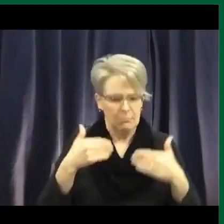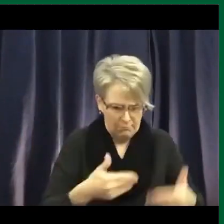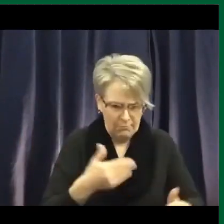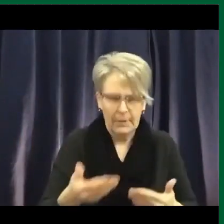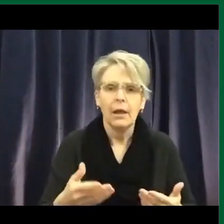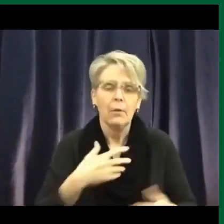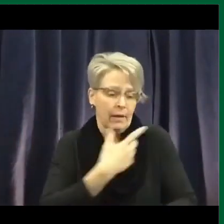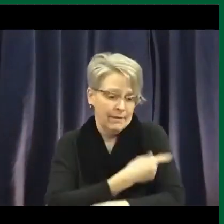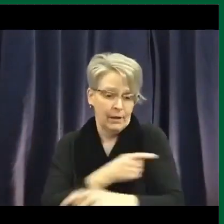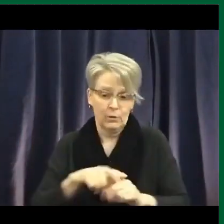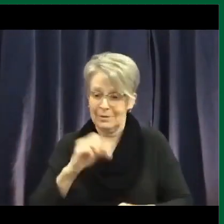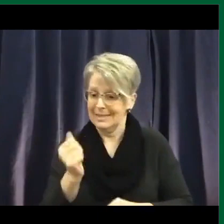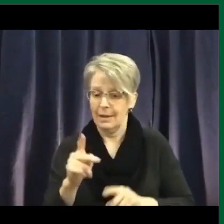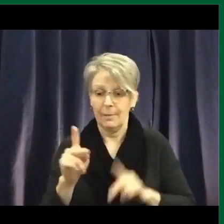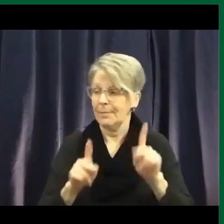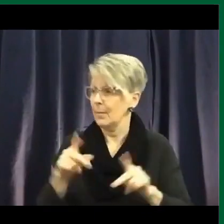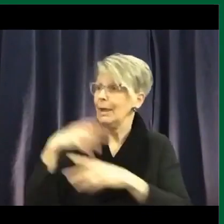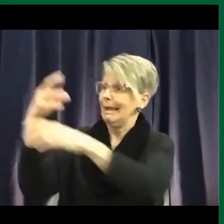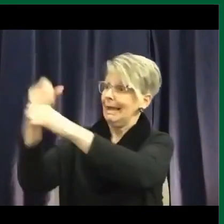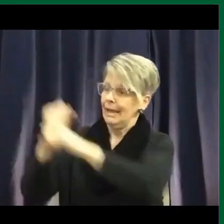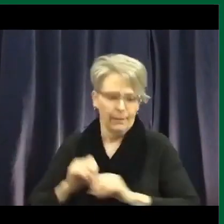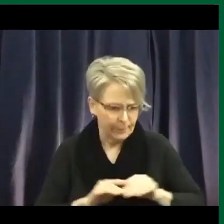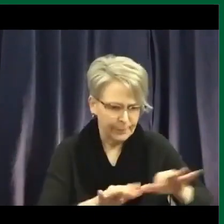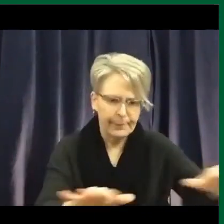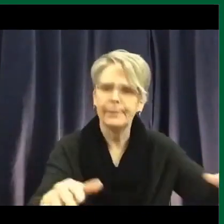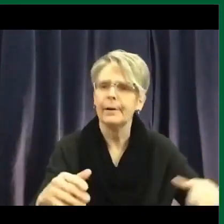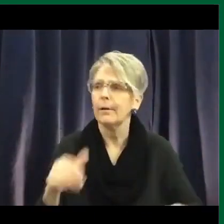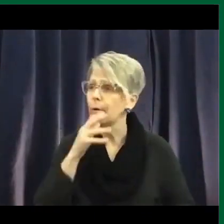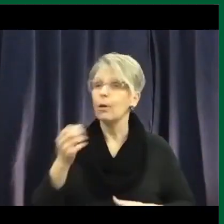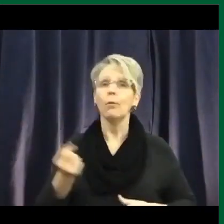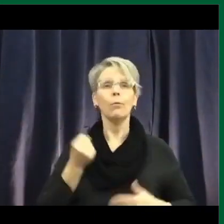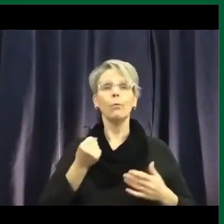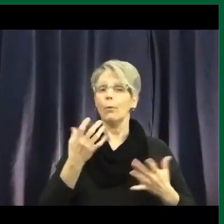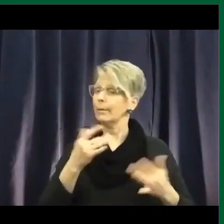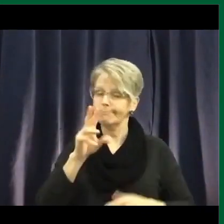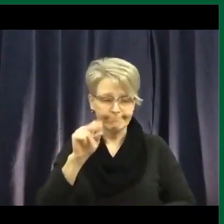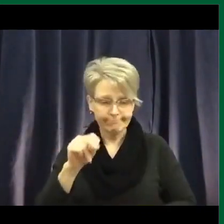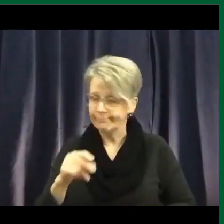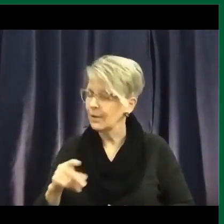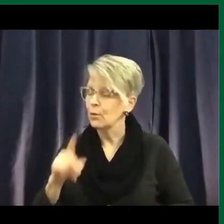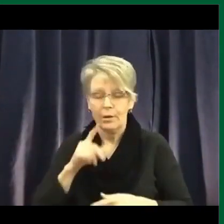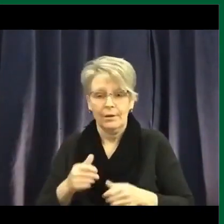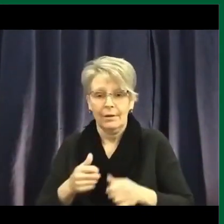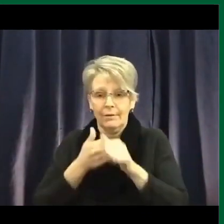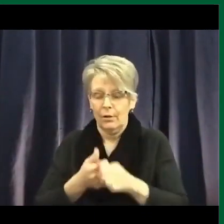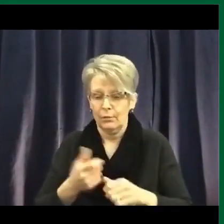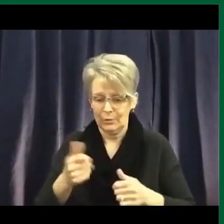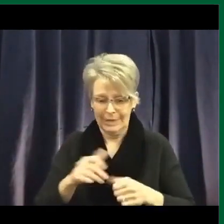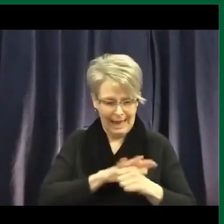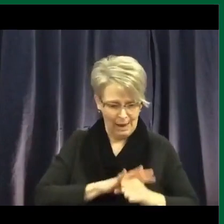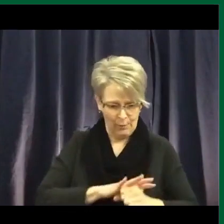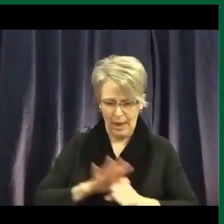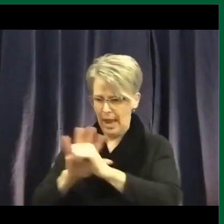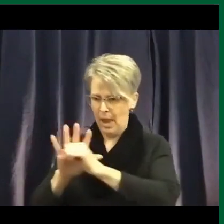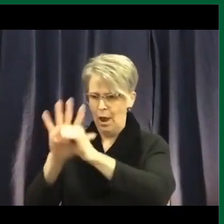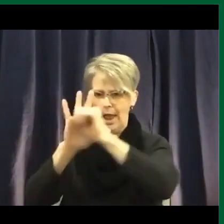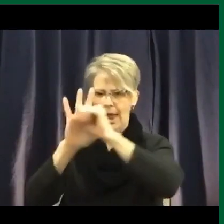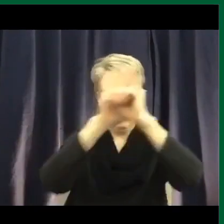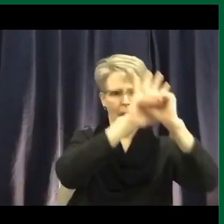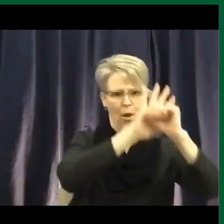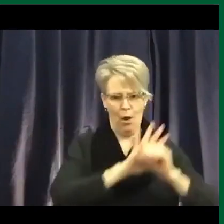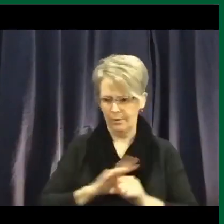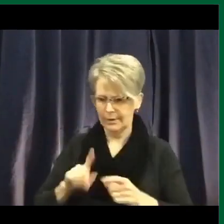as quickly as we receive them, and on to some degree a geography prioritized basis. As I mentioned, we're making a